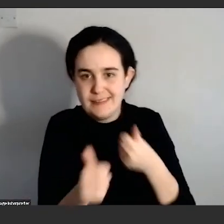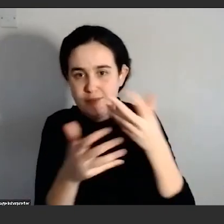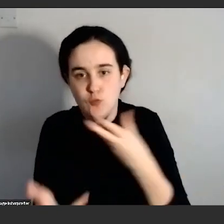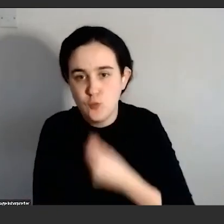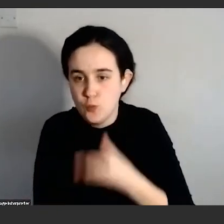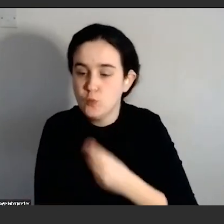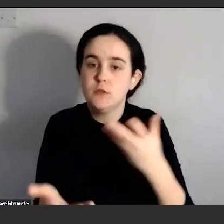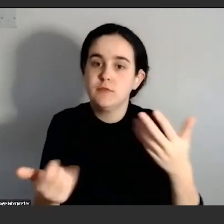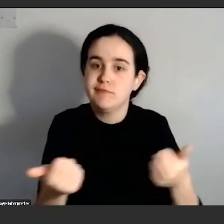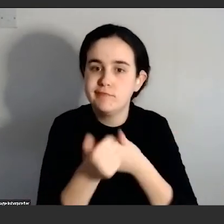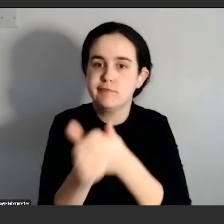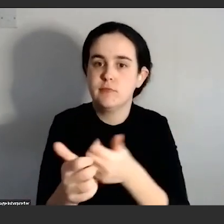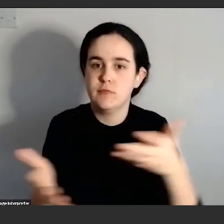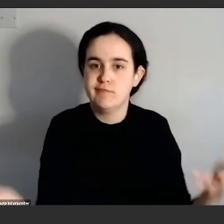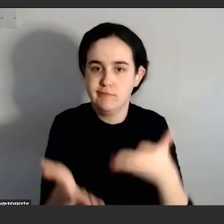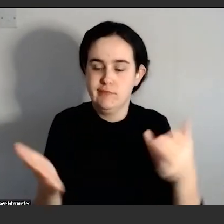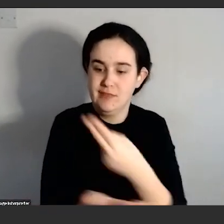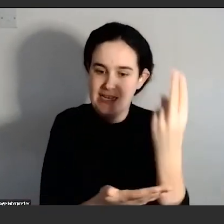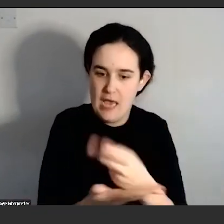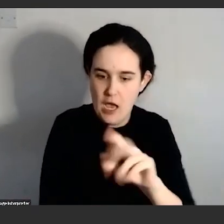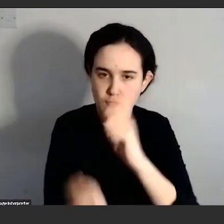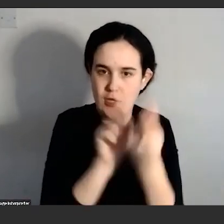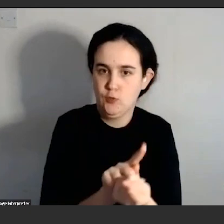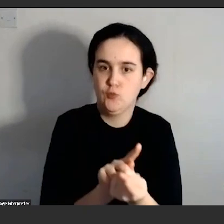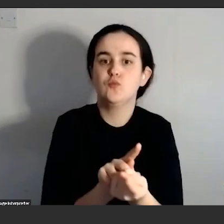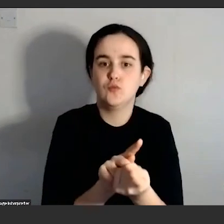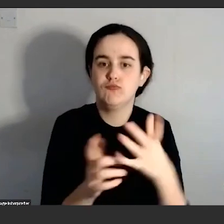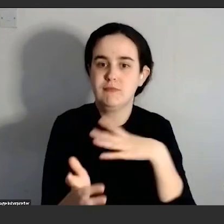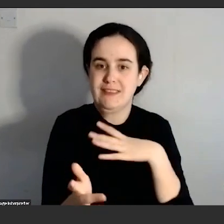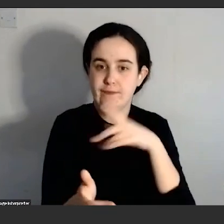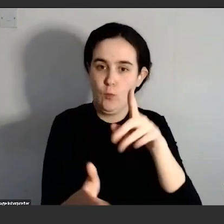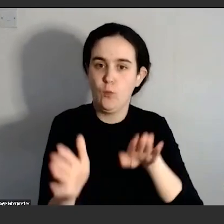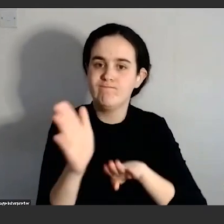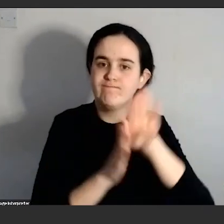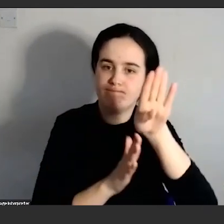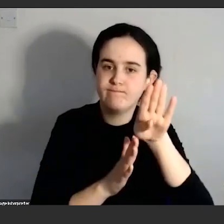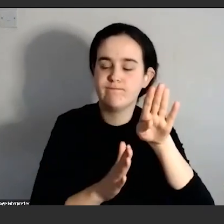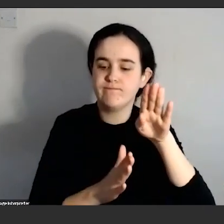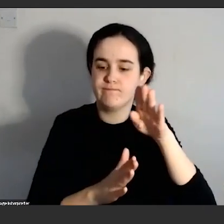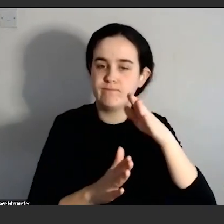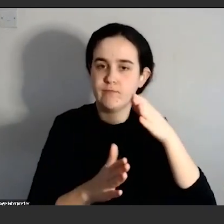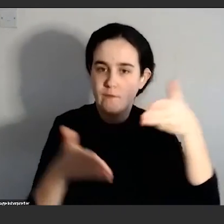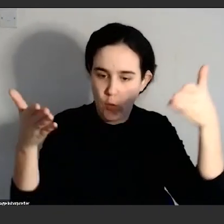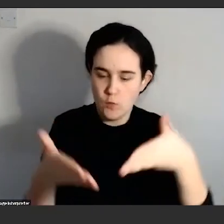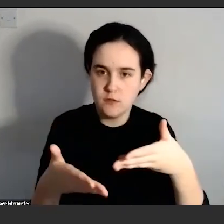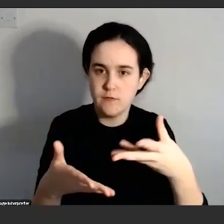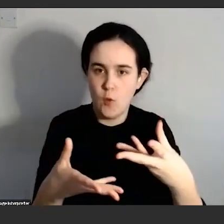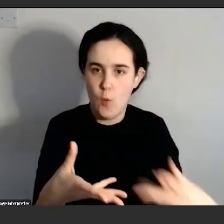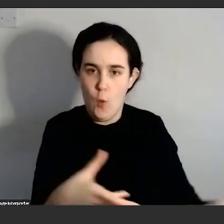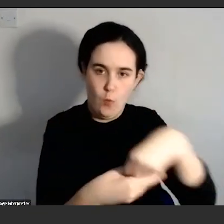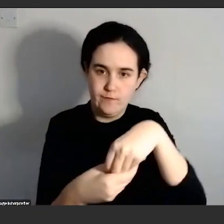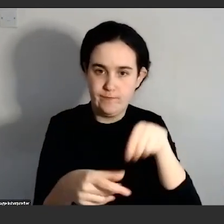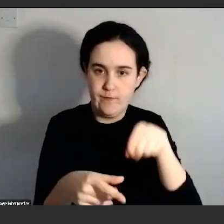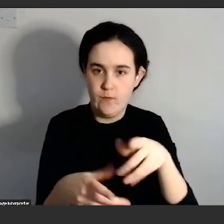to operationalize the policy aspirations in our National Health Policy 2020. We recognize that there are certain barriers